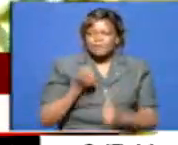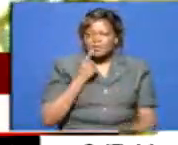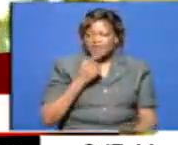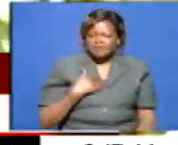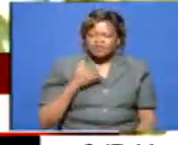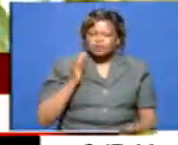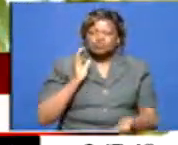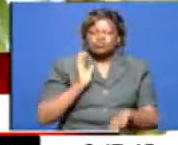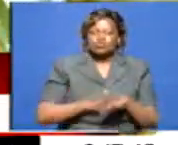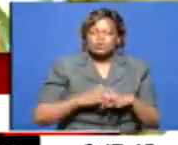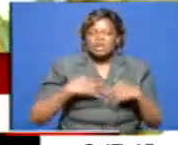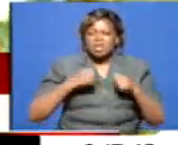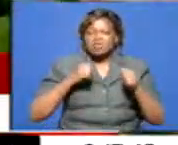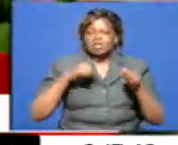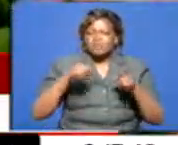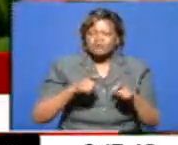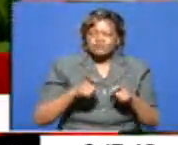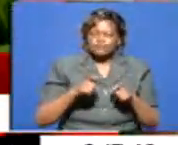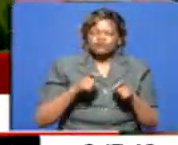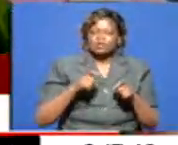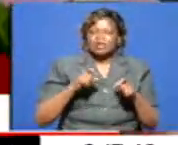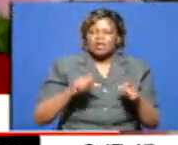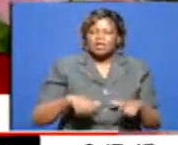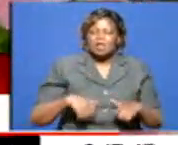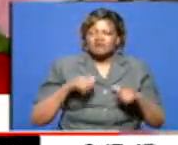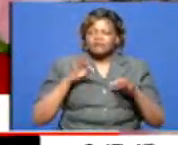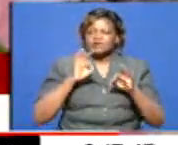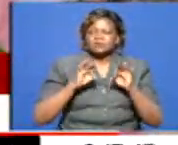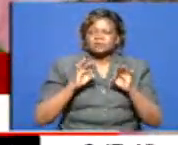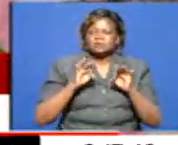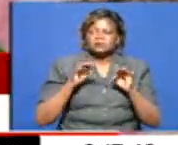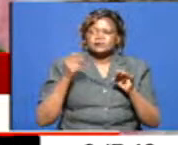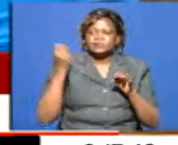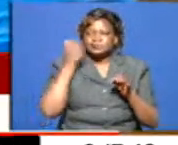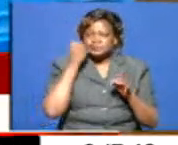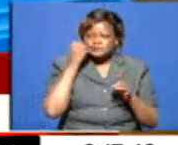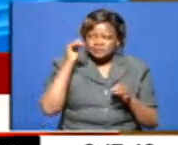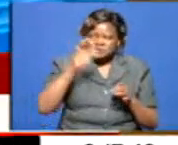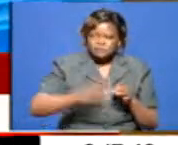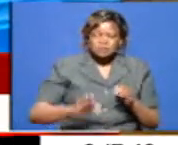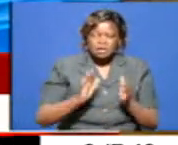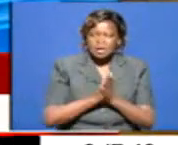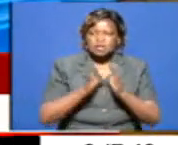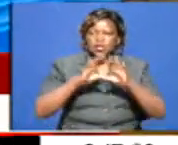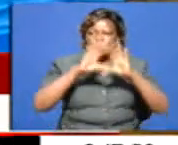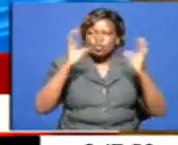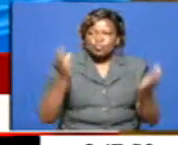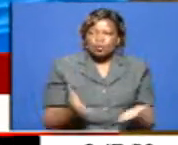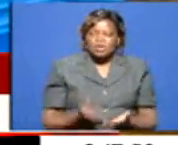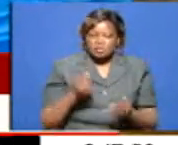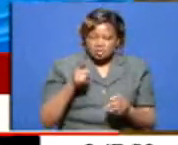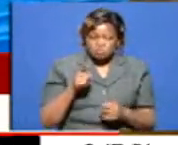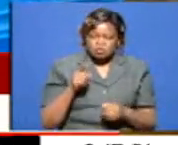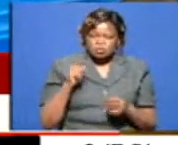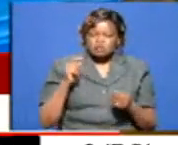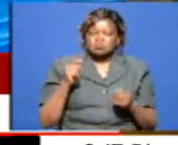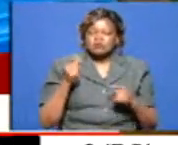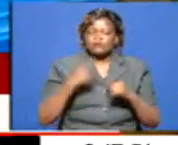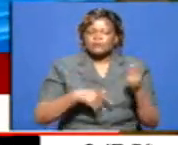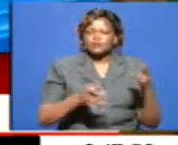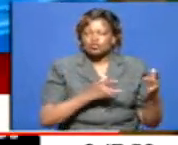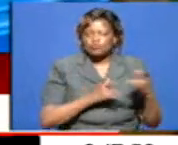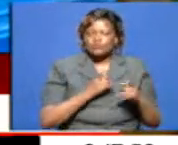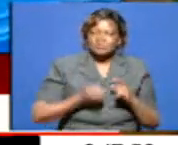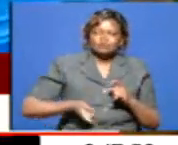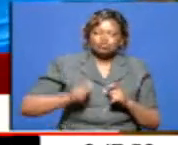in management of lifestyle diseases locally and globally. This follows concerns over the increased